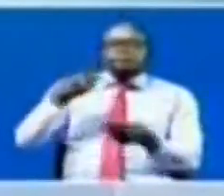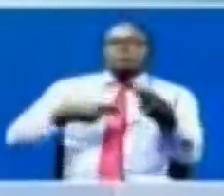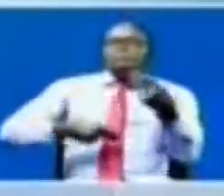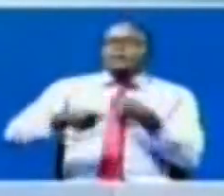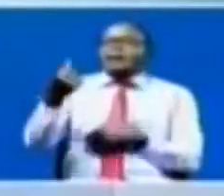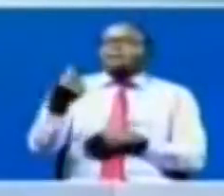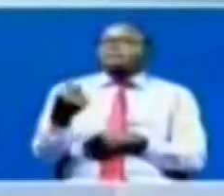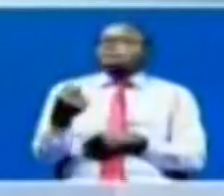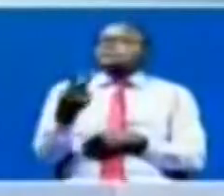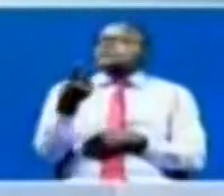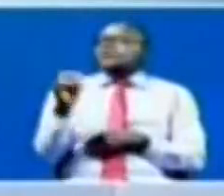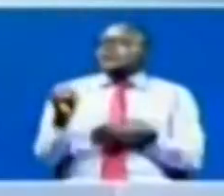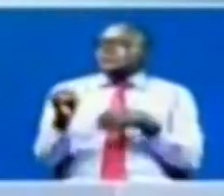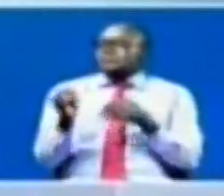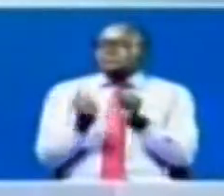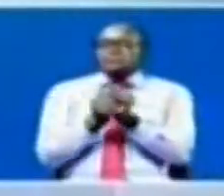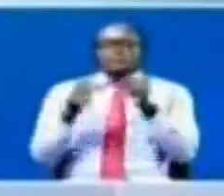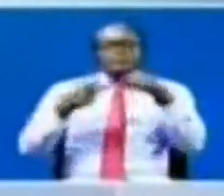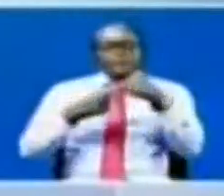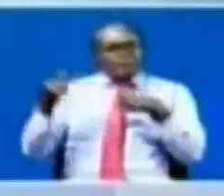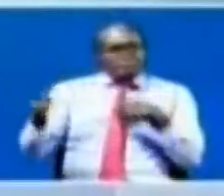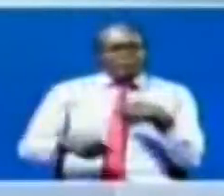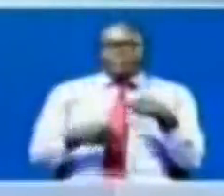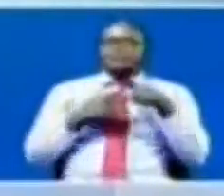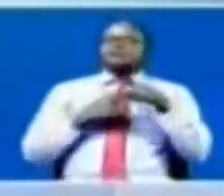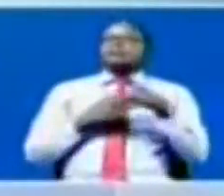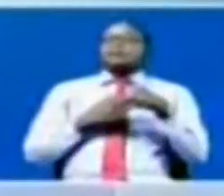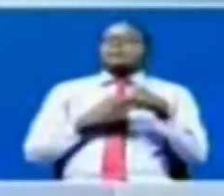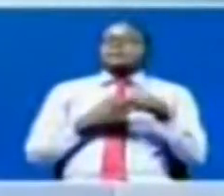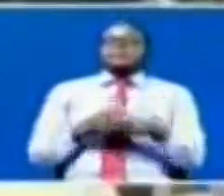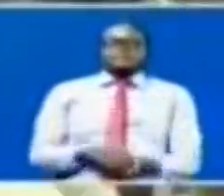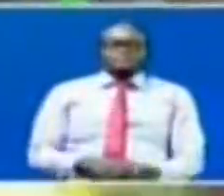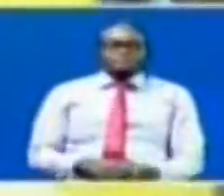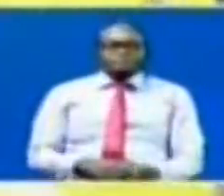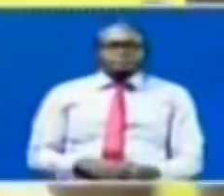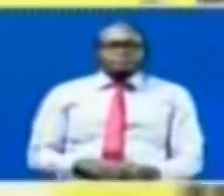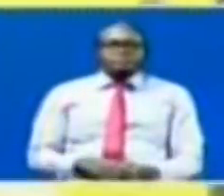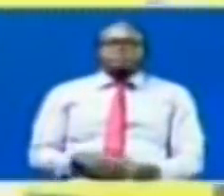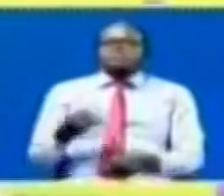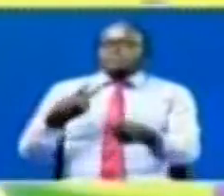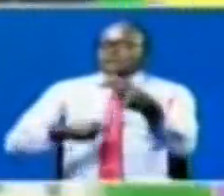September 1st, 2017. Duncan Hemba reports on this story.